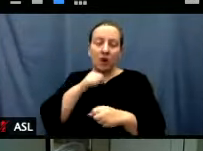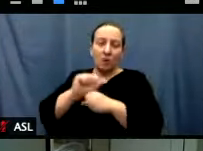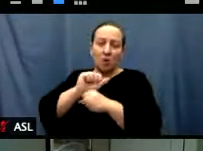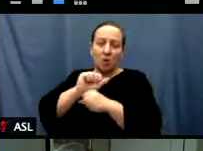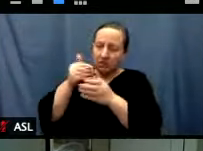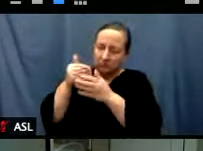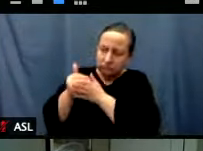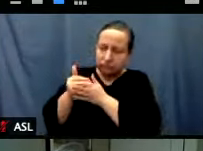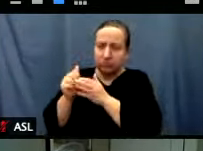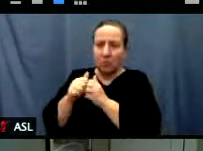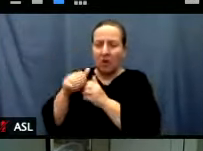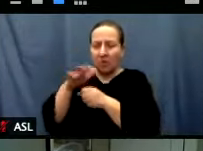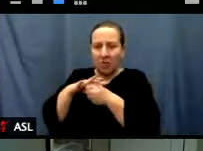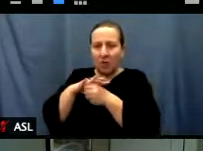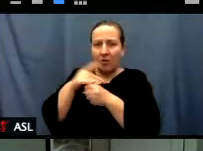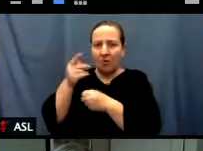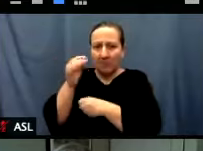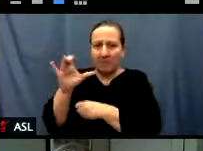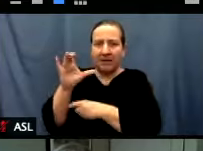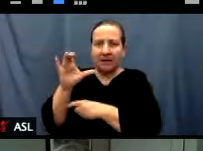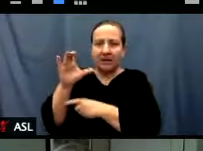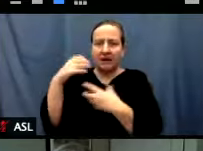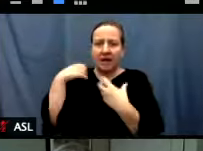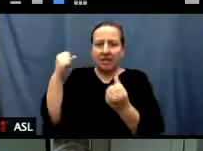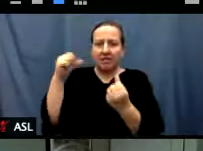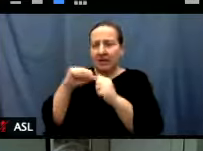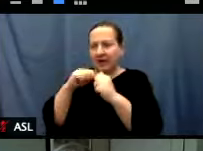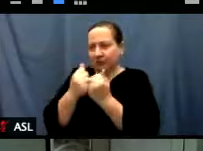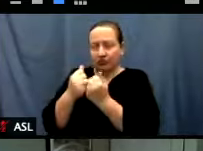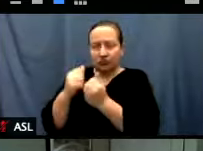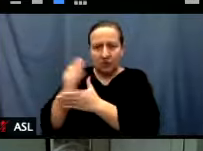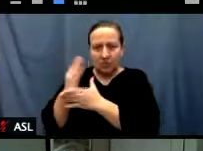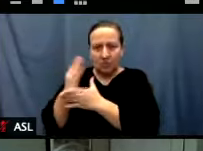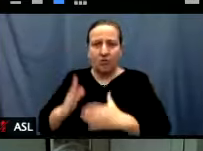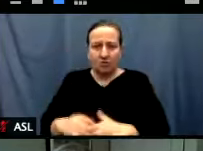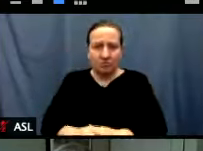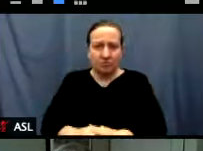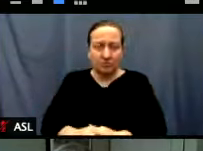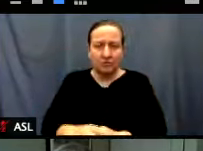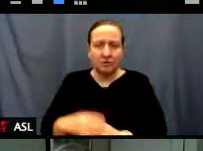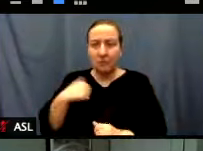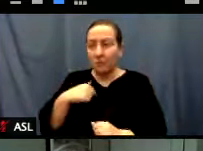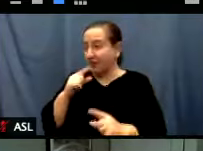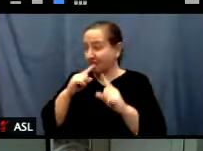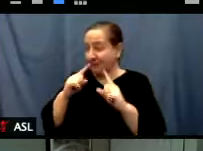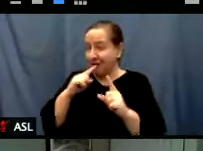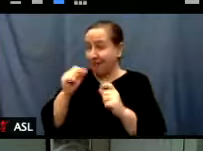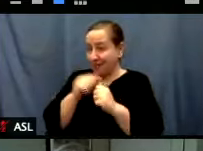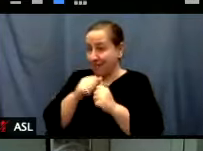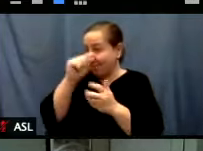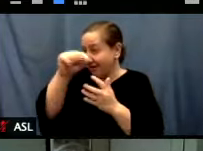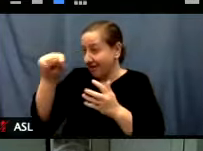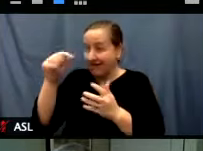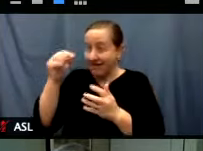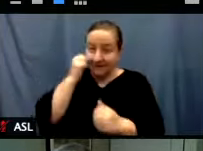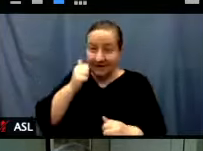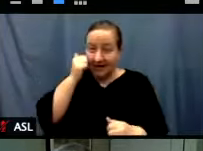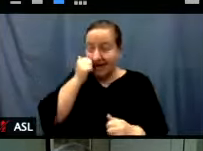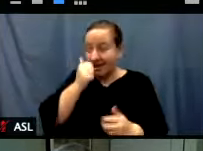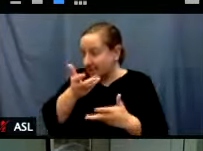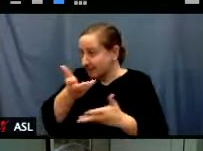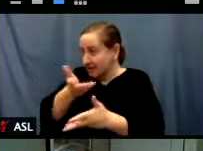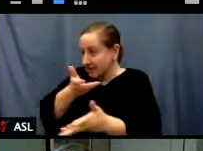our local public health agency partners. And if we talk to them daily usually, and are working